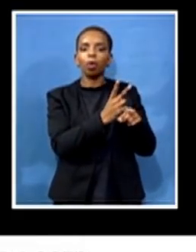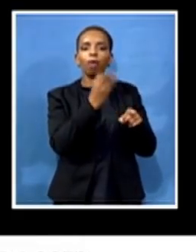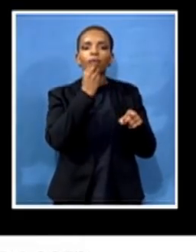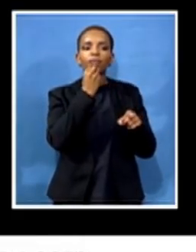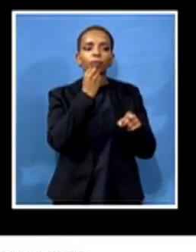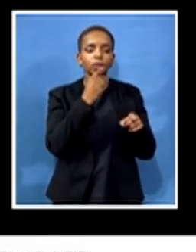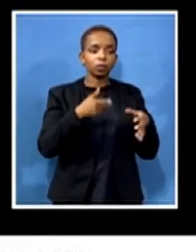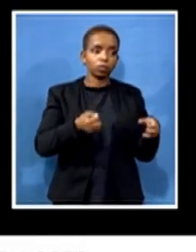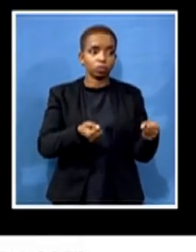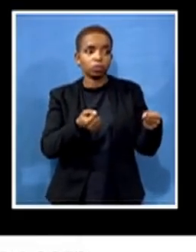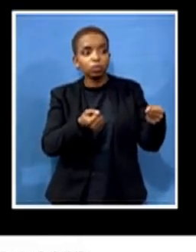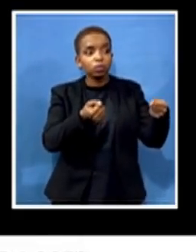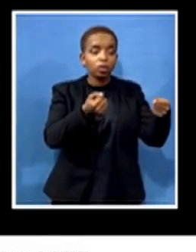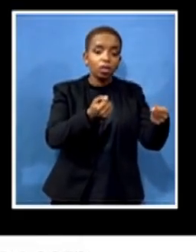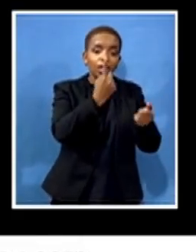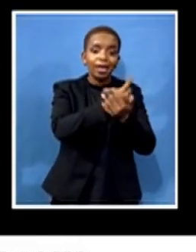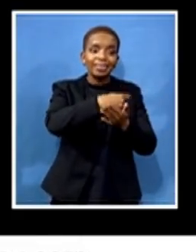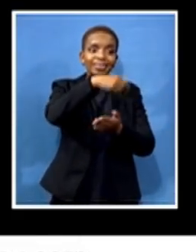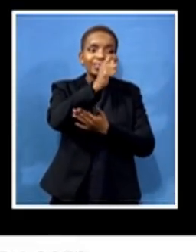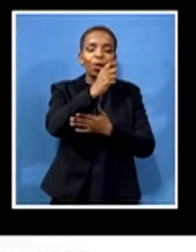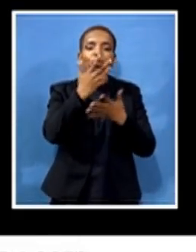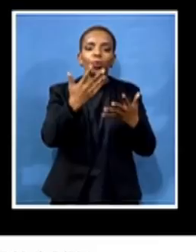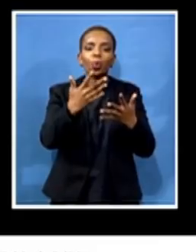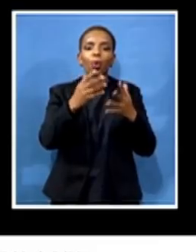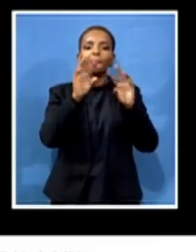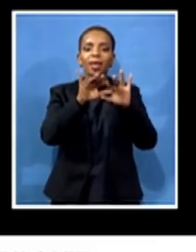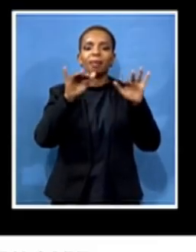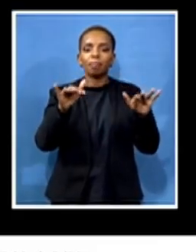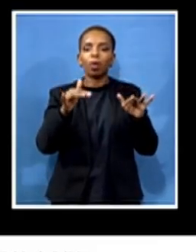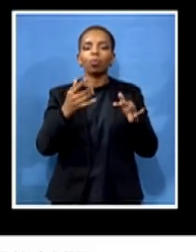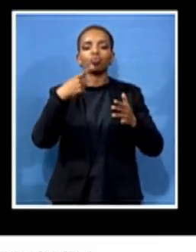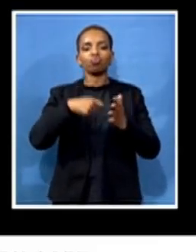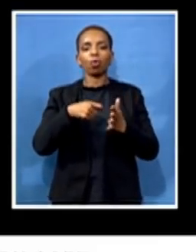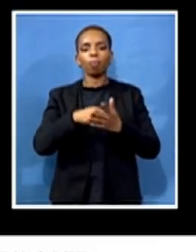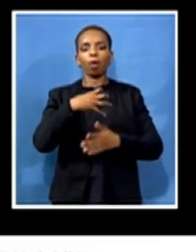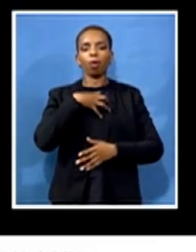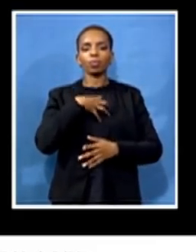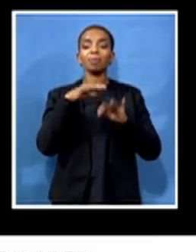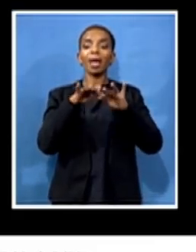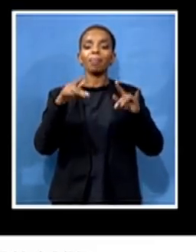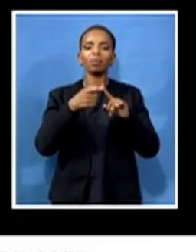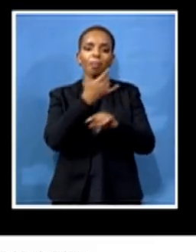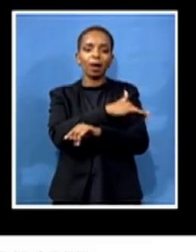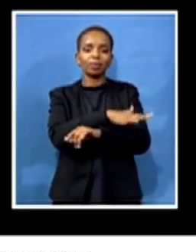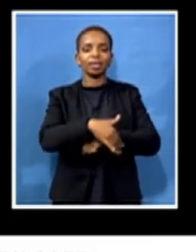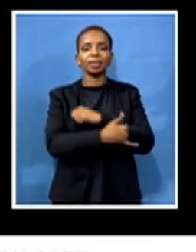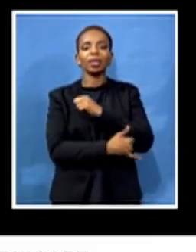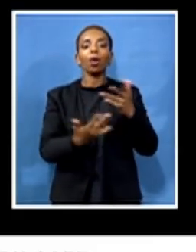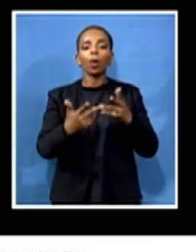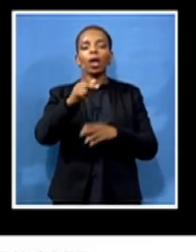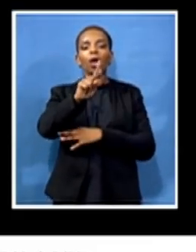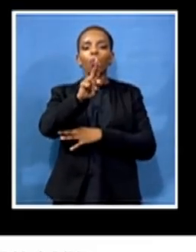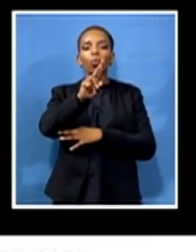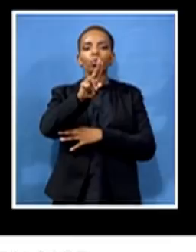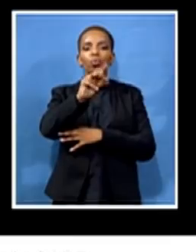national shops in Kuruman town, in ZF Mkau, where we saw a certain mayor halting